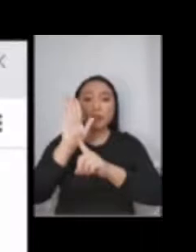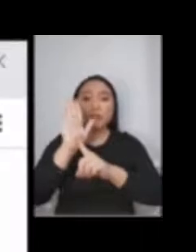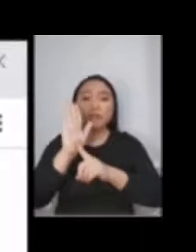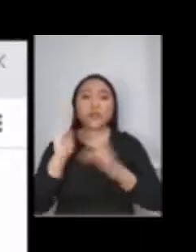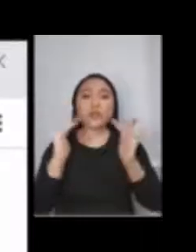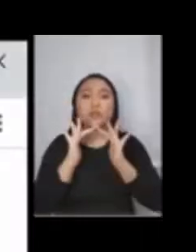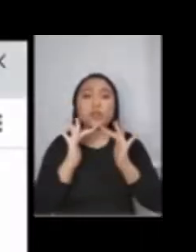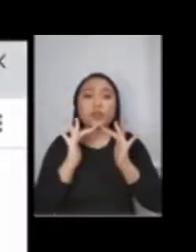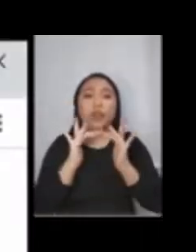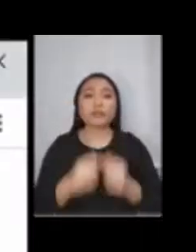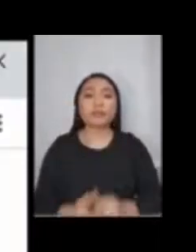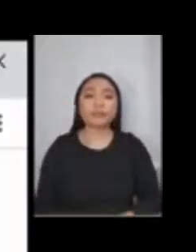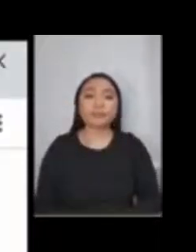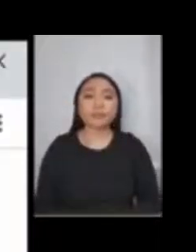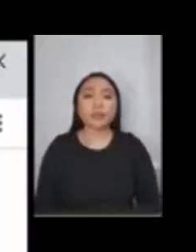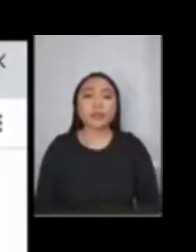Yan.